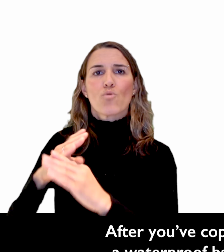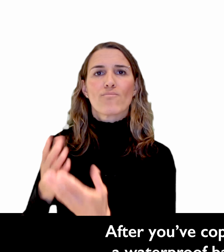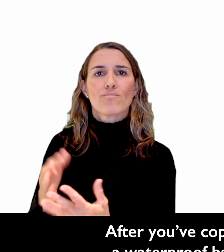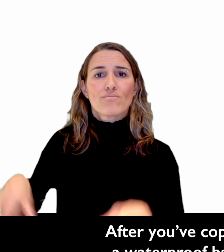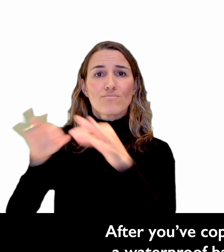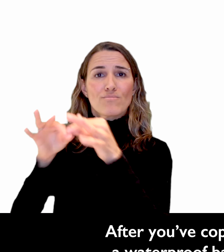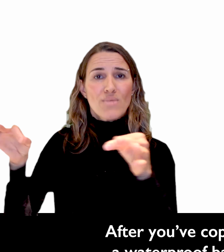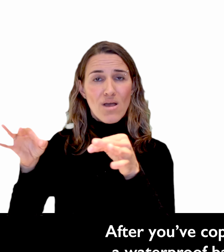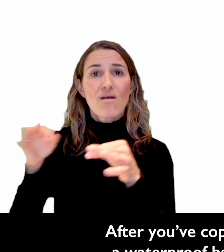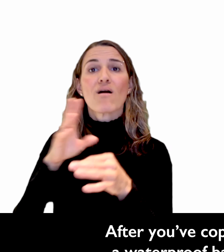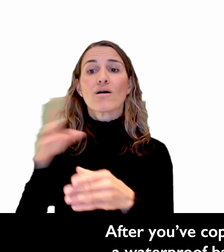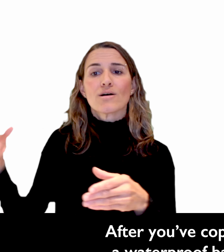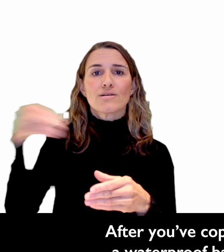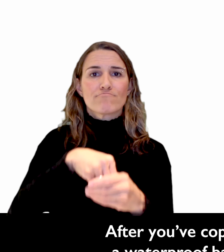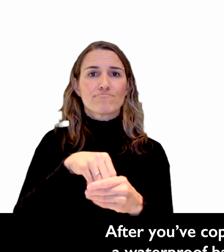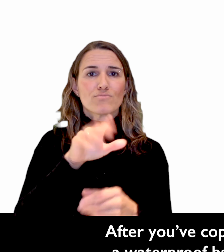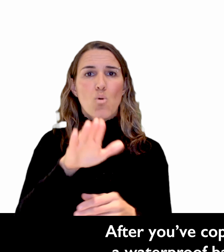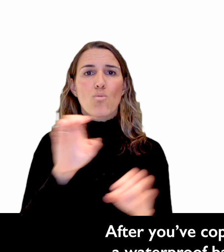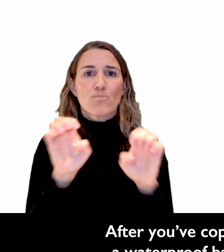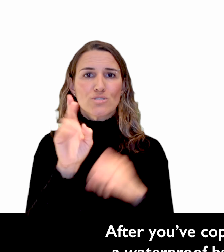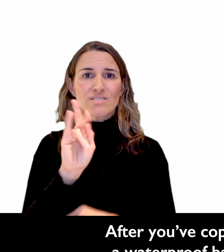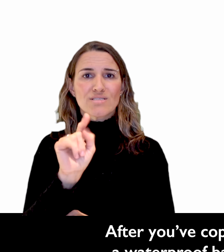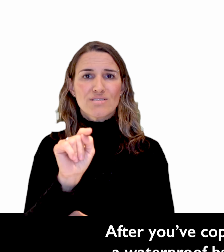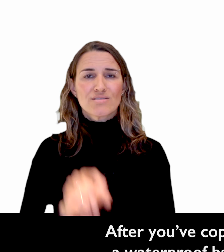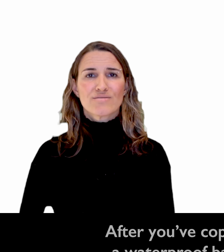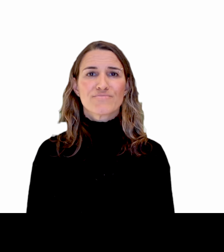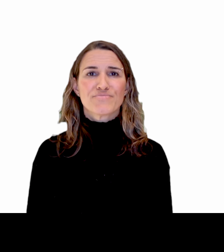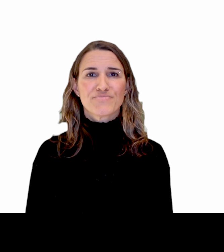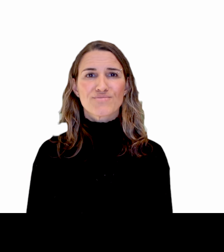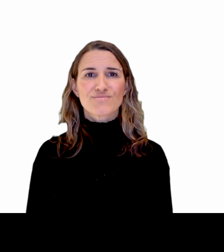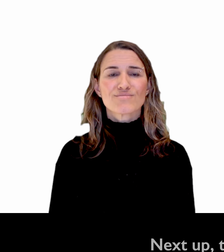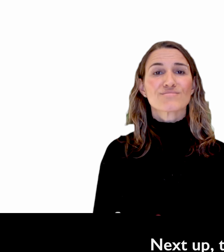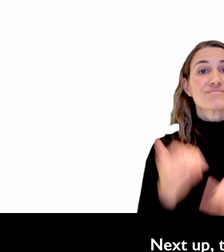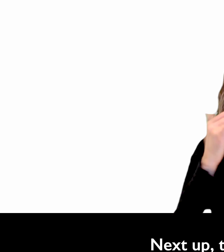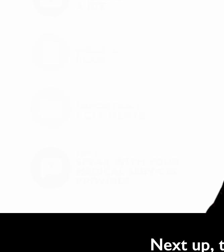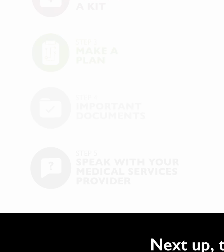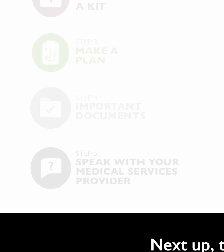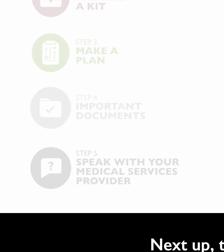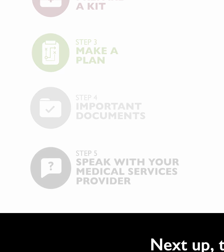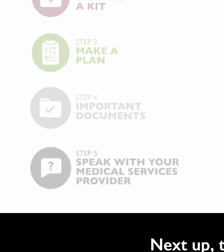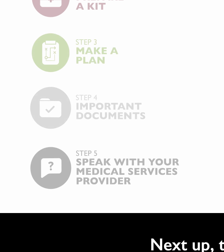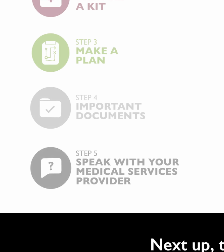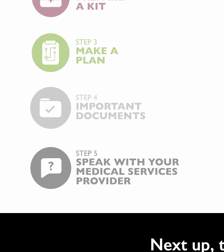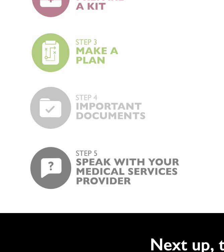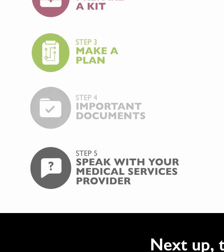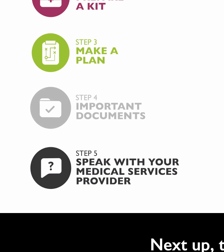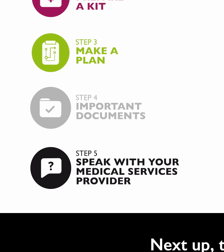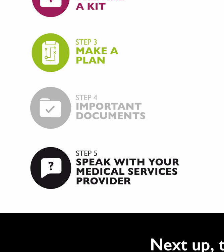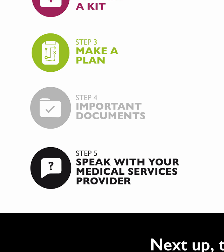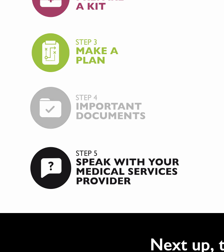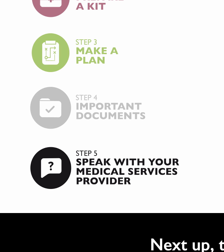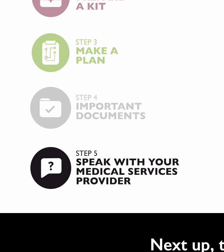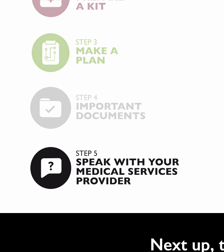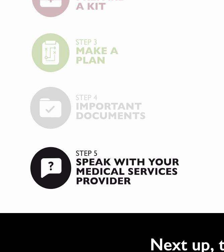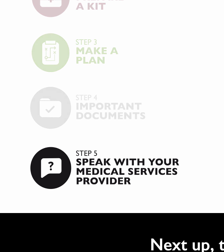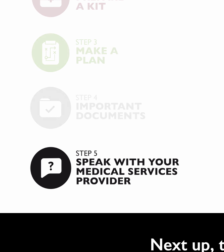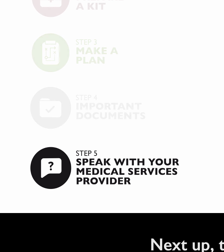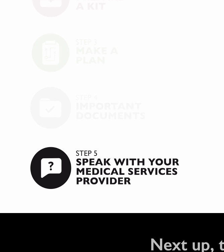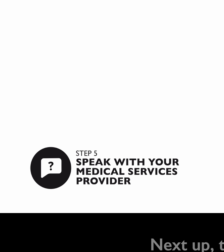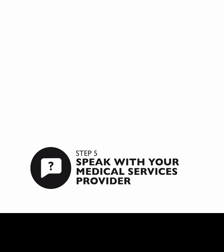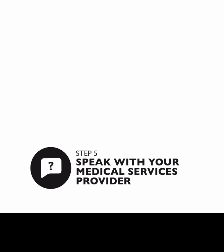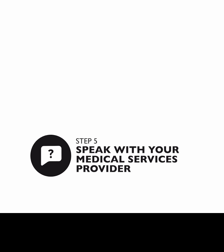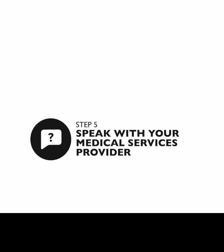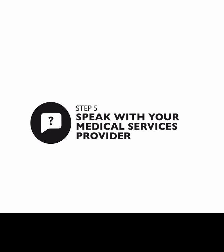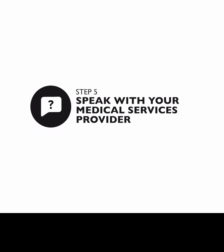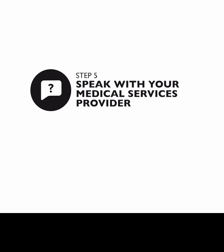you're prepared for an emergency more than scared, you'll want to know the risks, prepare a kit, make